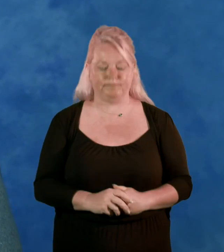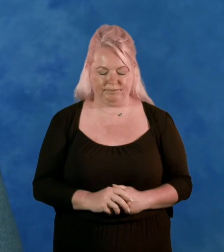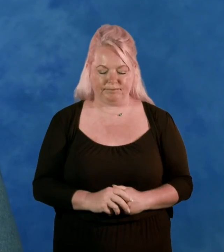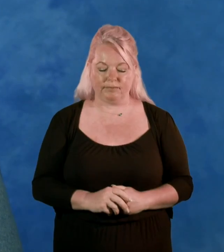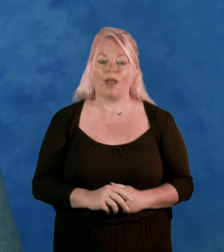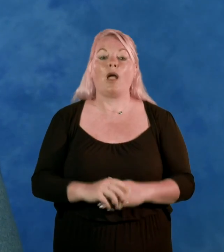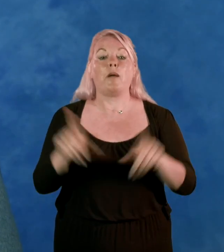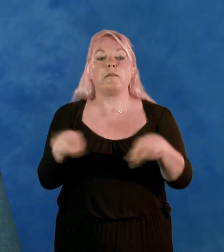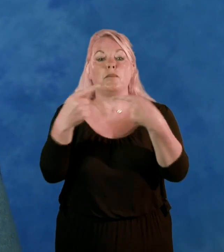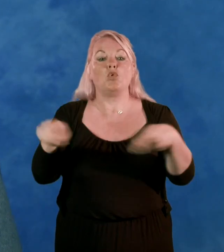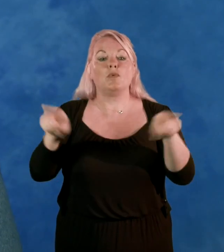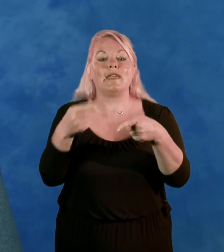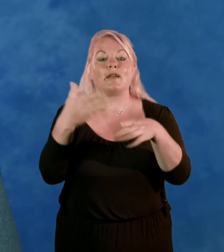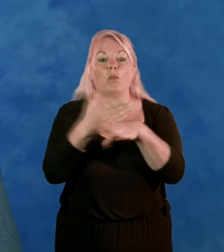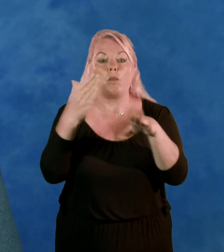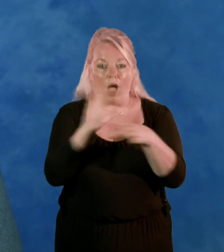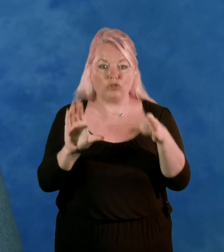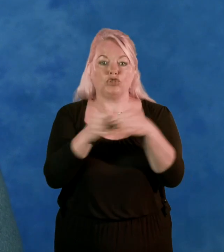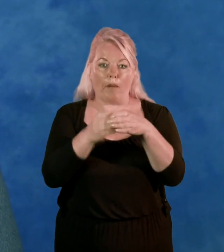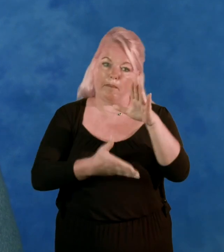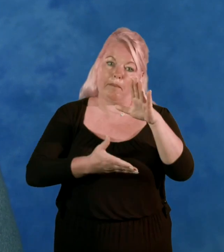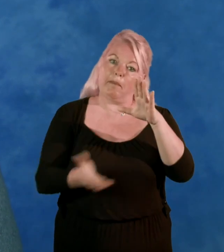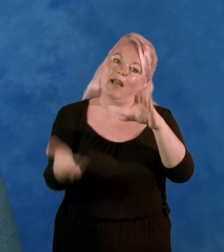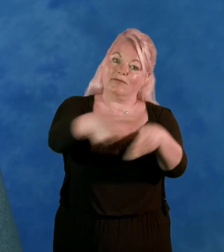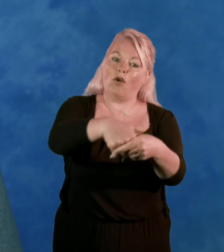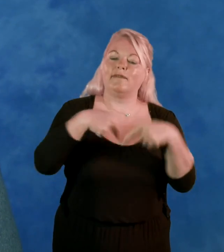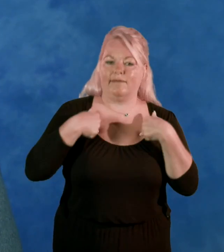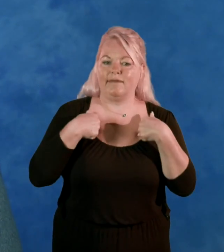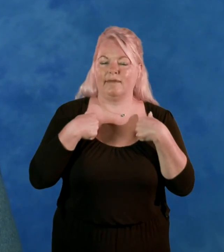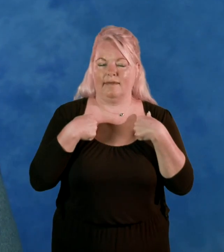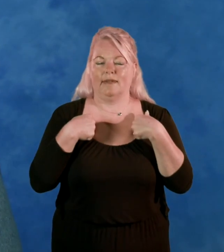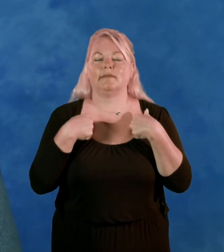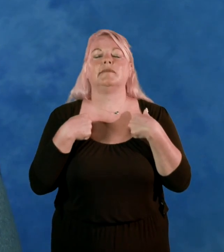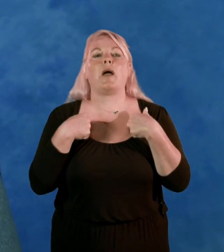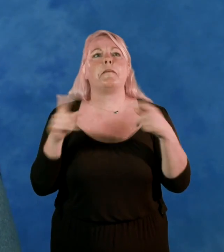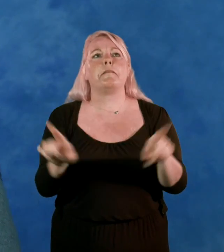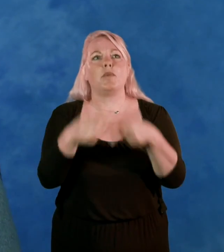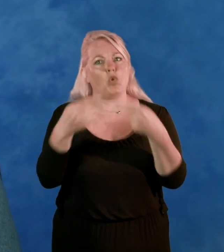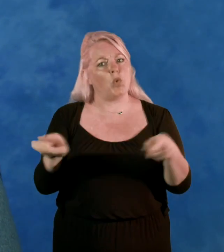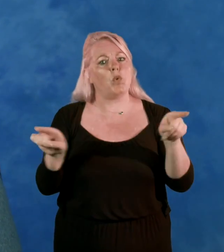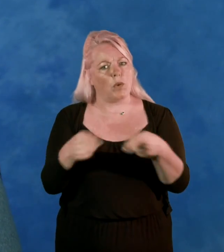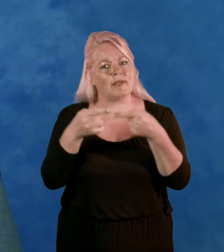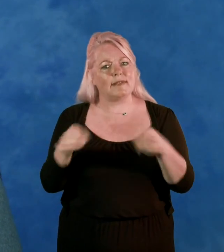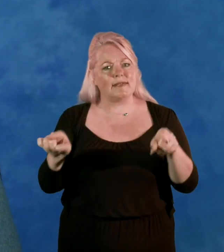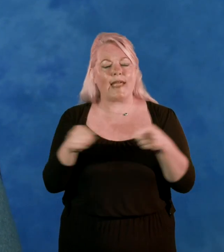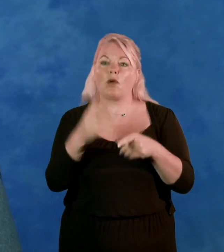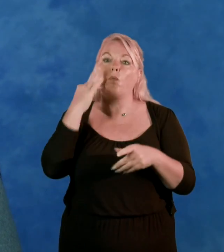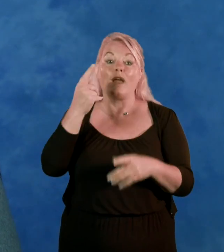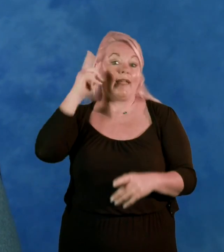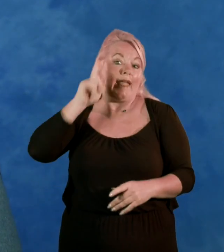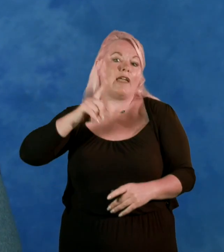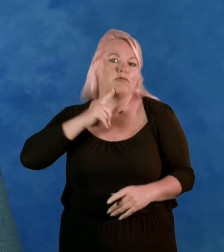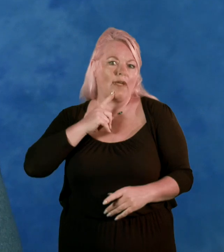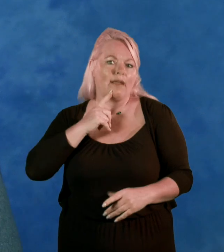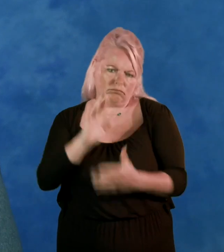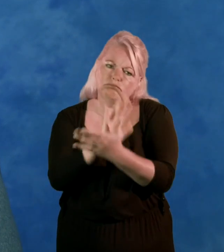went to a music workshop. Music was a large part of my hearing